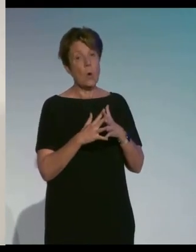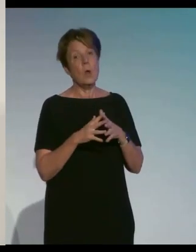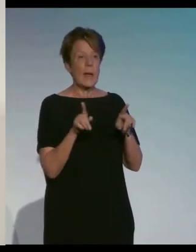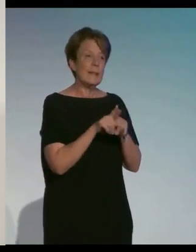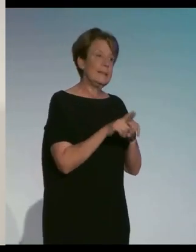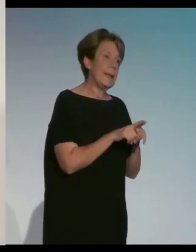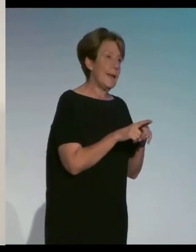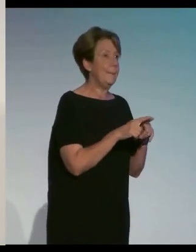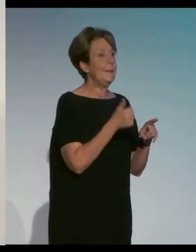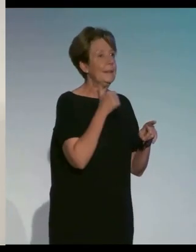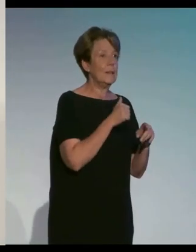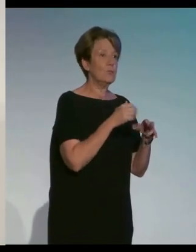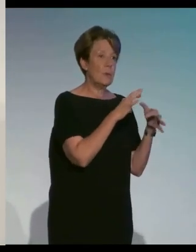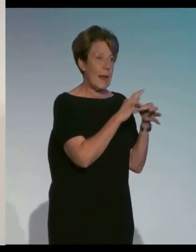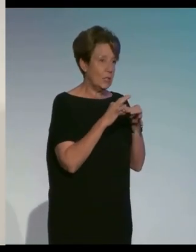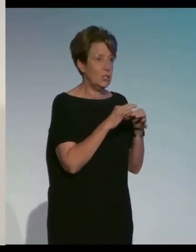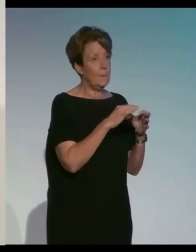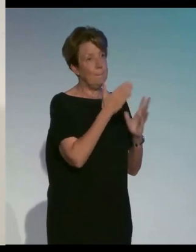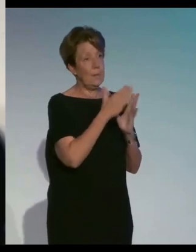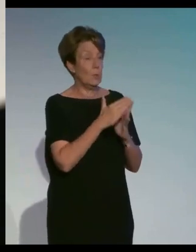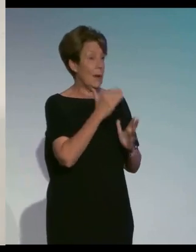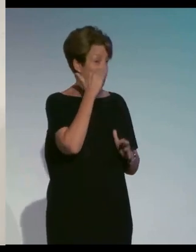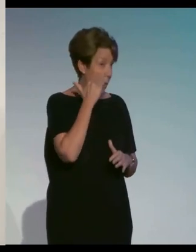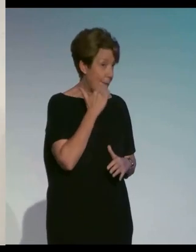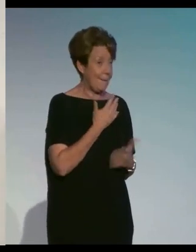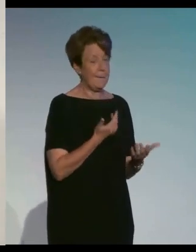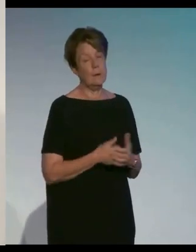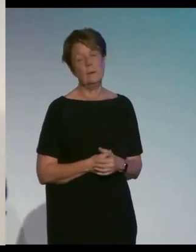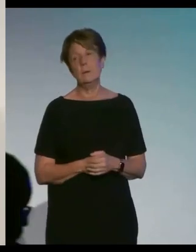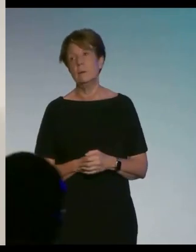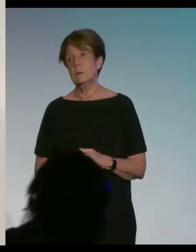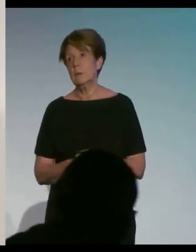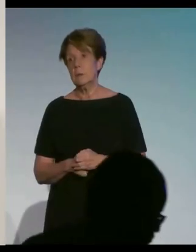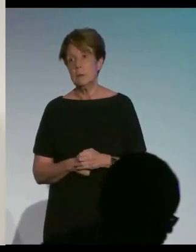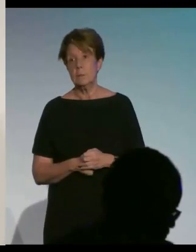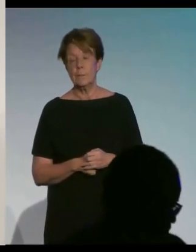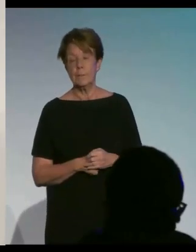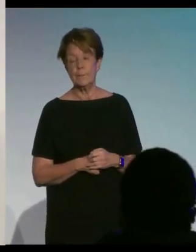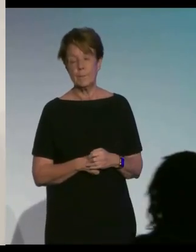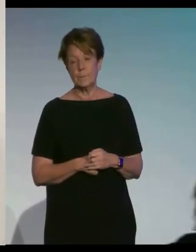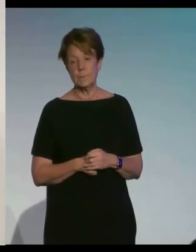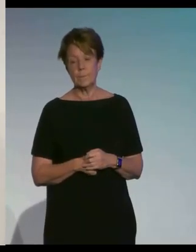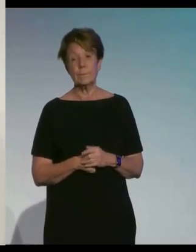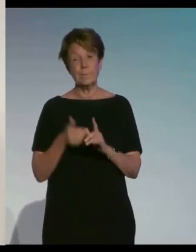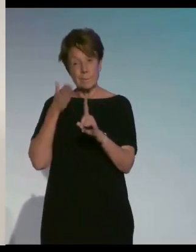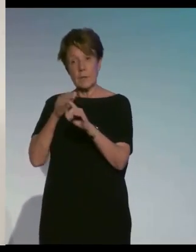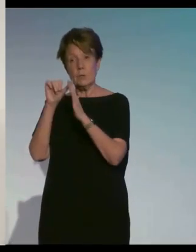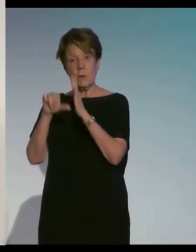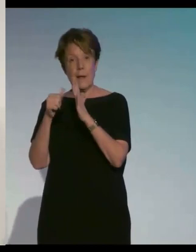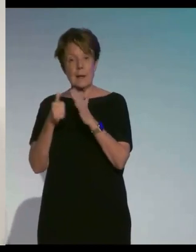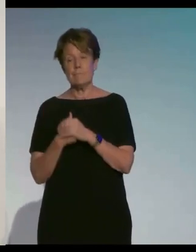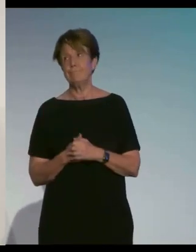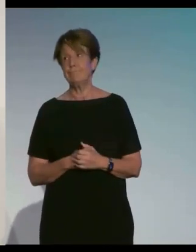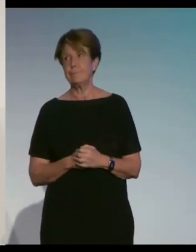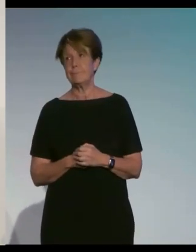same-sex relationships between women. The other issue with Sri Lanka is that in